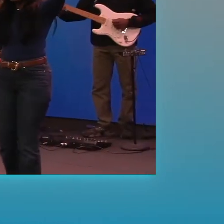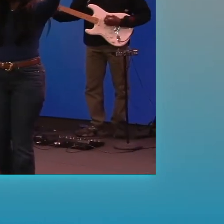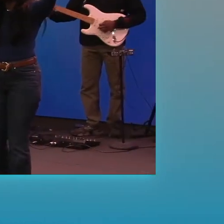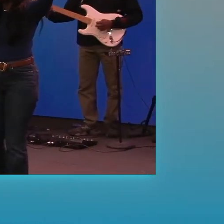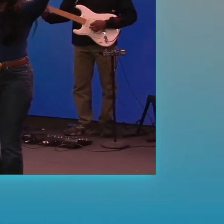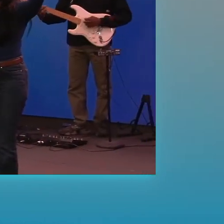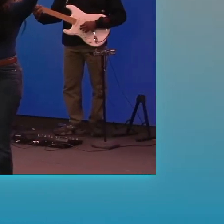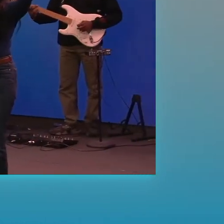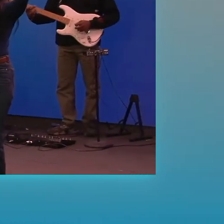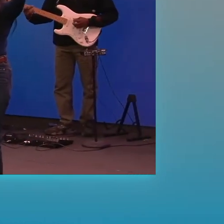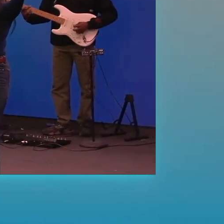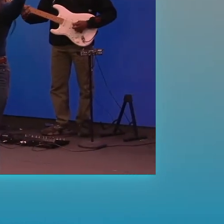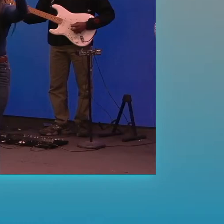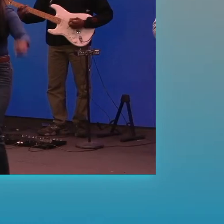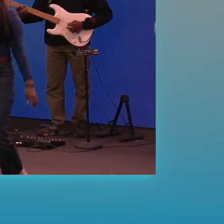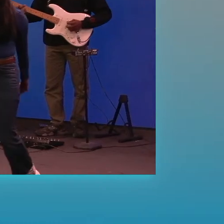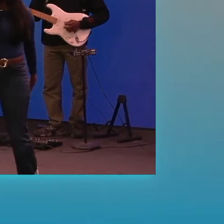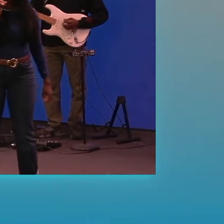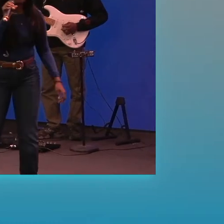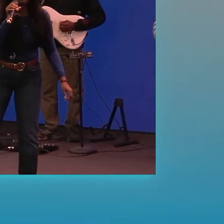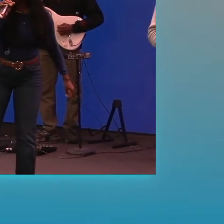when I met you.